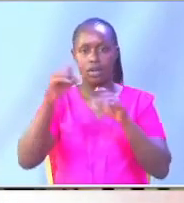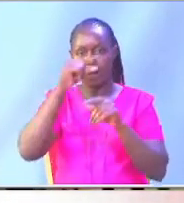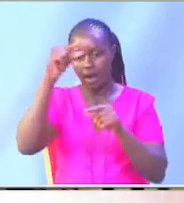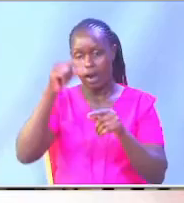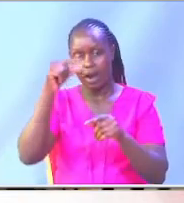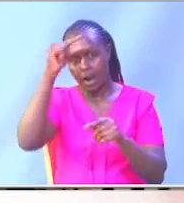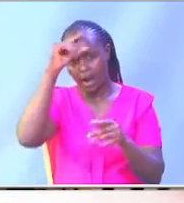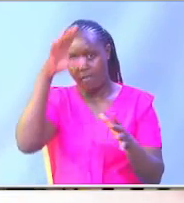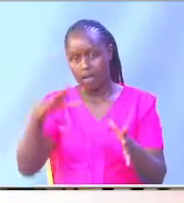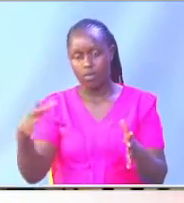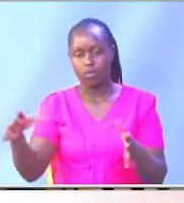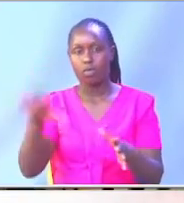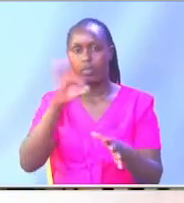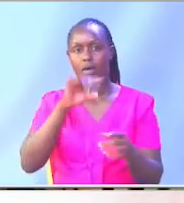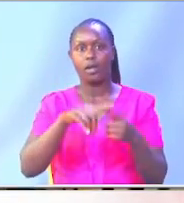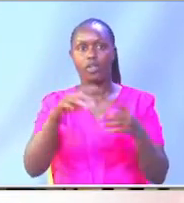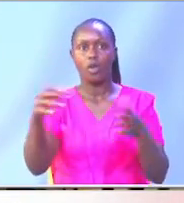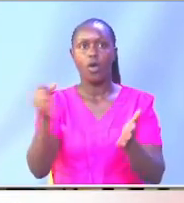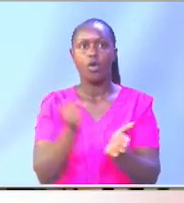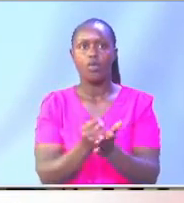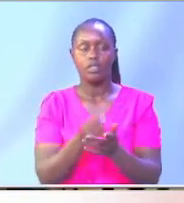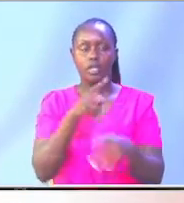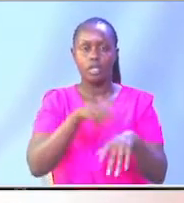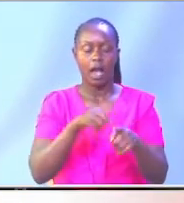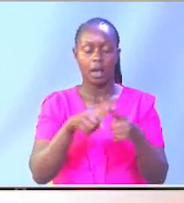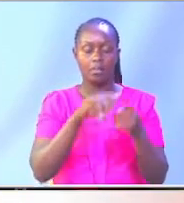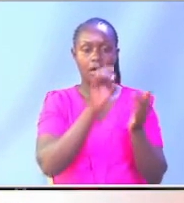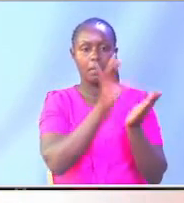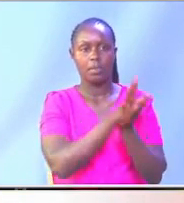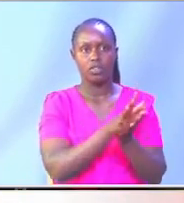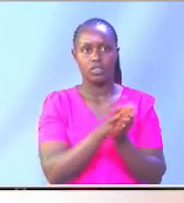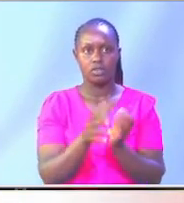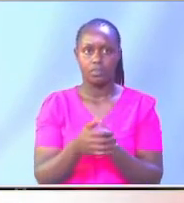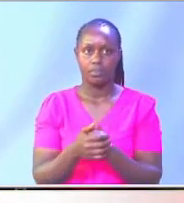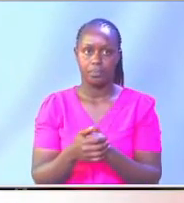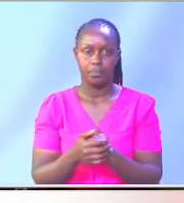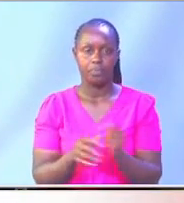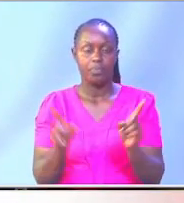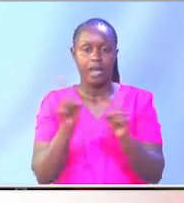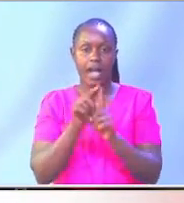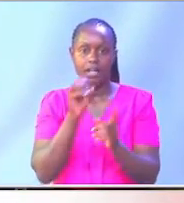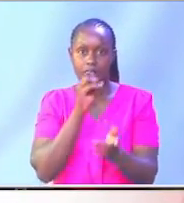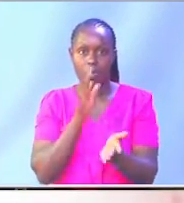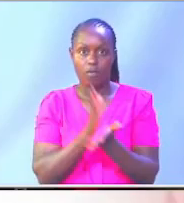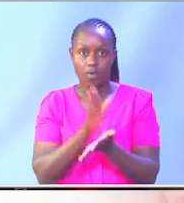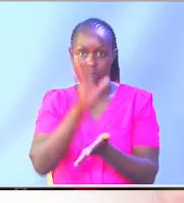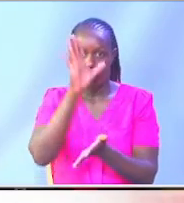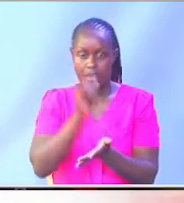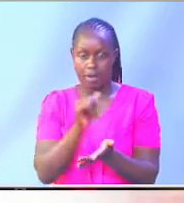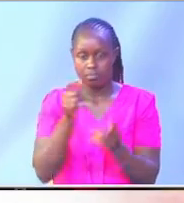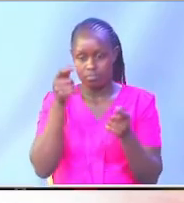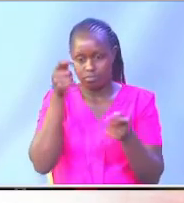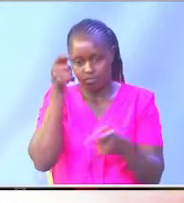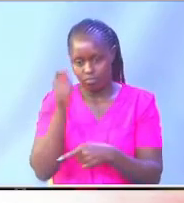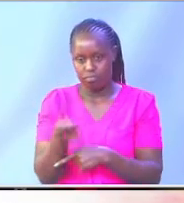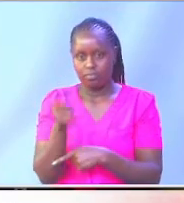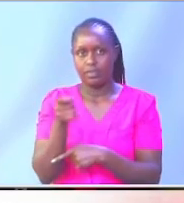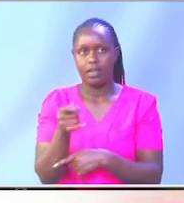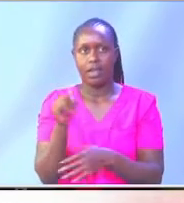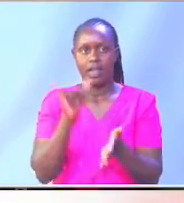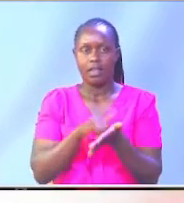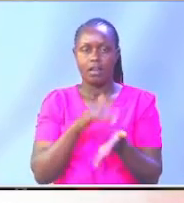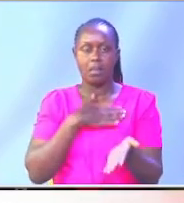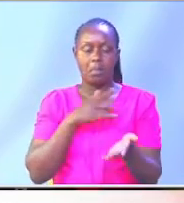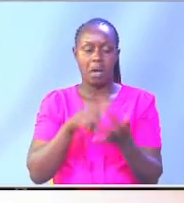assume office of the governor once impeached. As confirmed by the judges, my